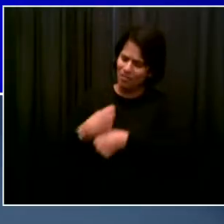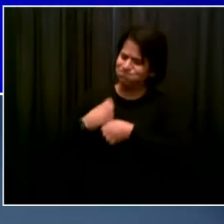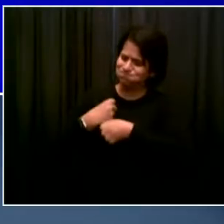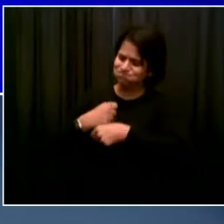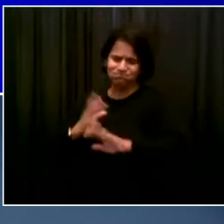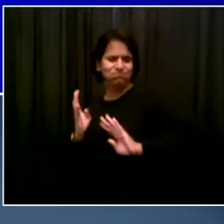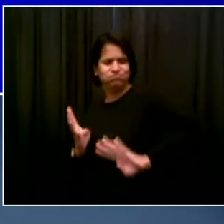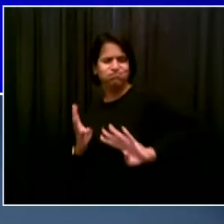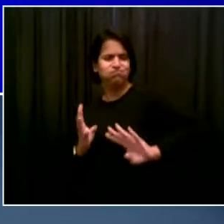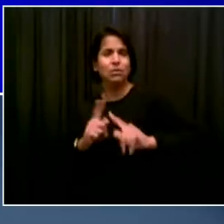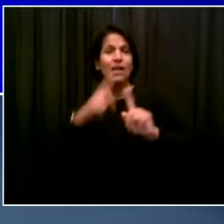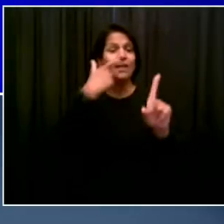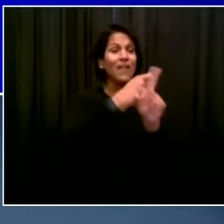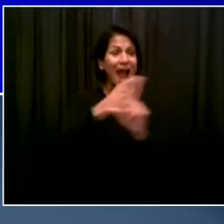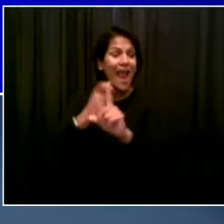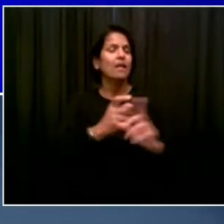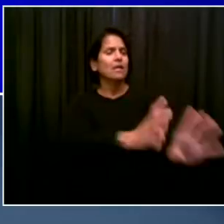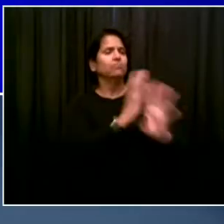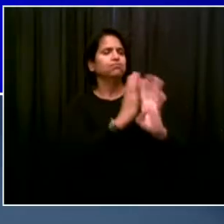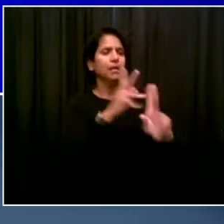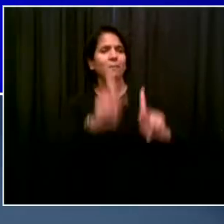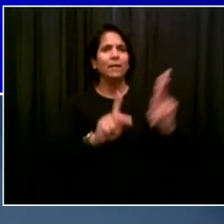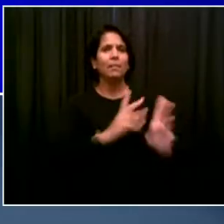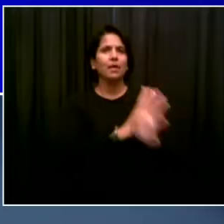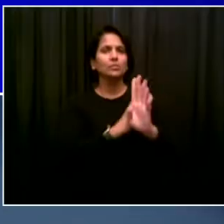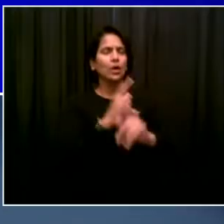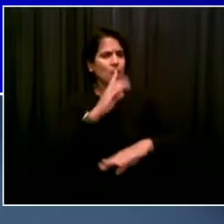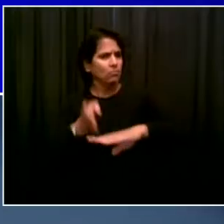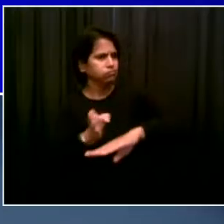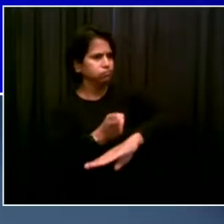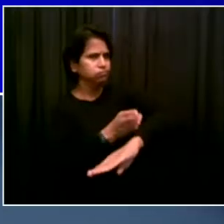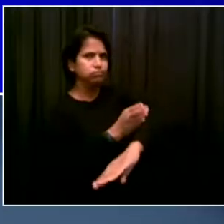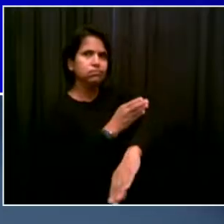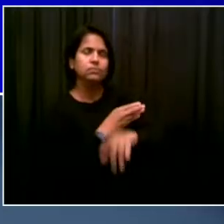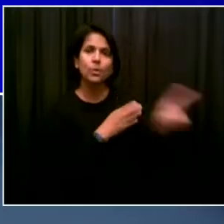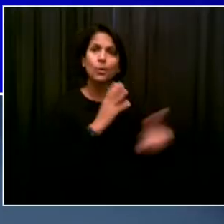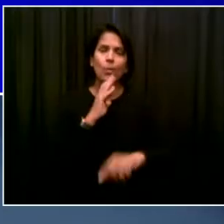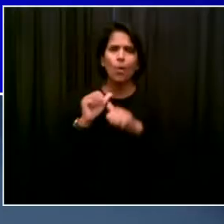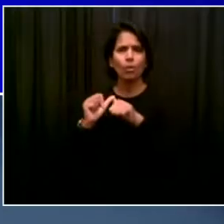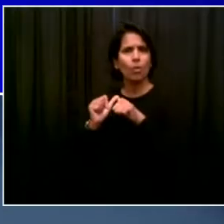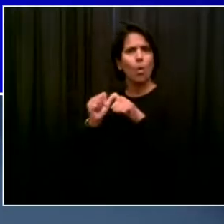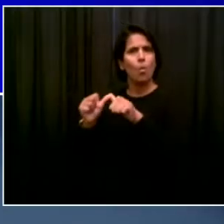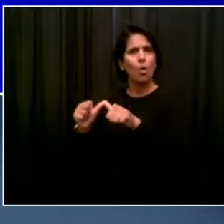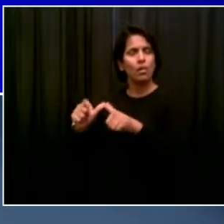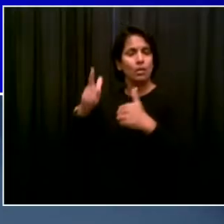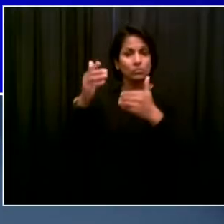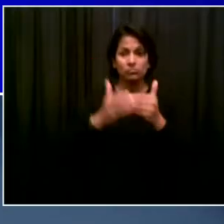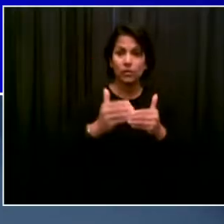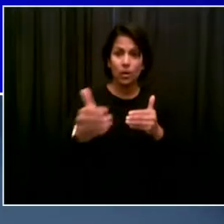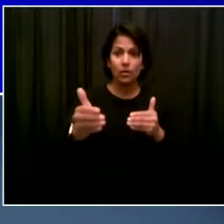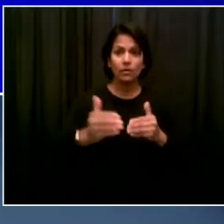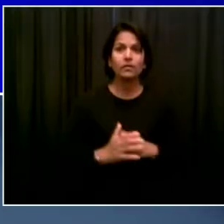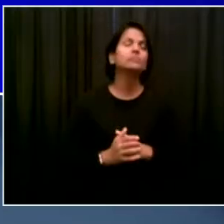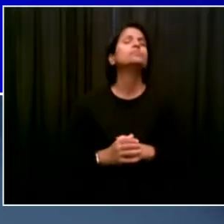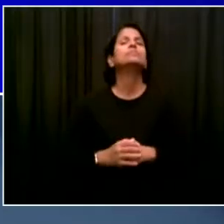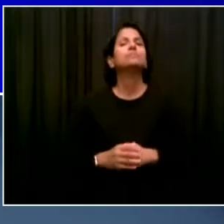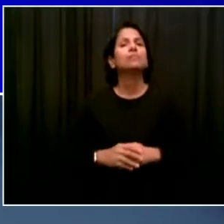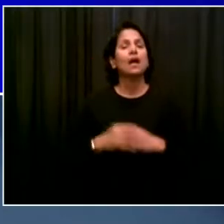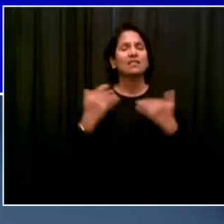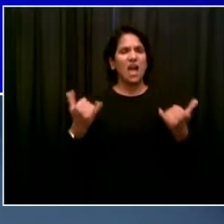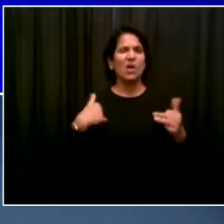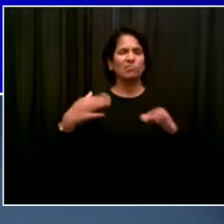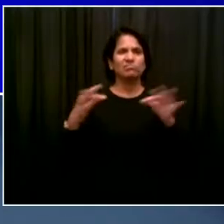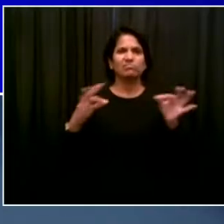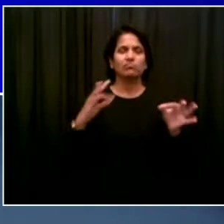to keep that success going, climb the ladder, do more. Today, our health commissioner issuing